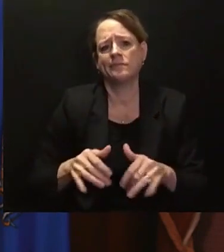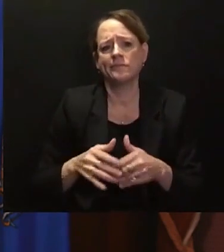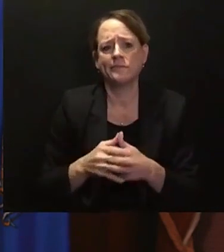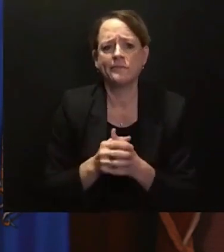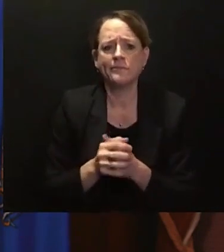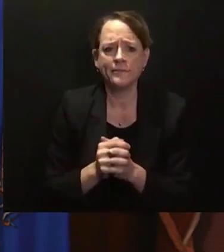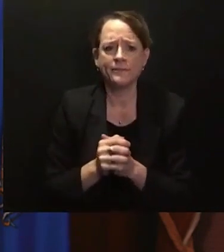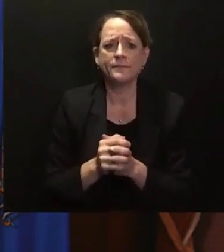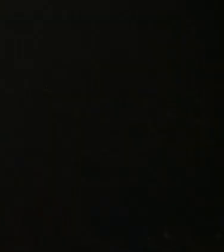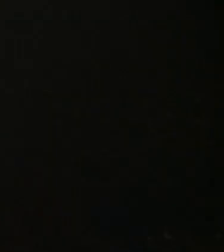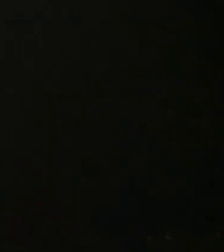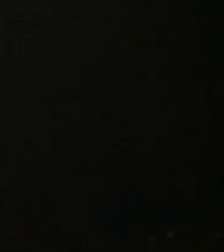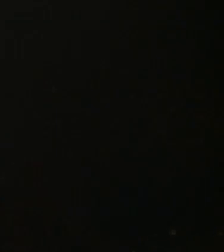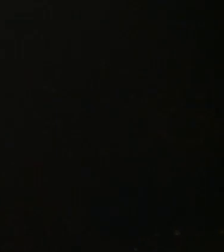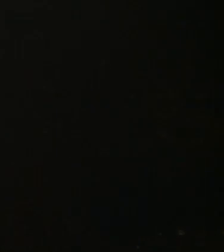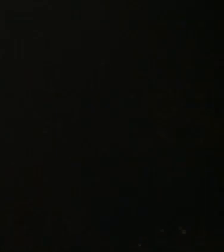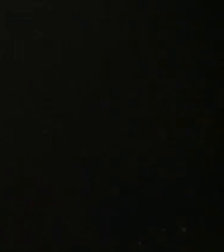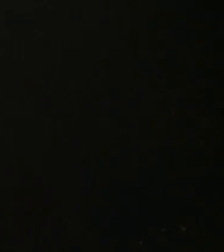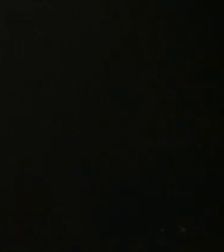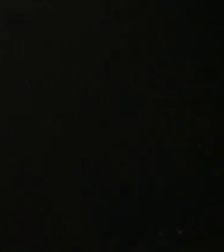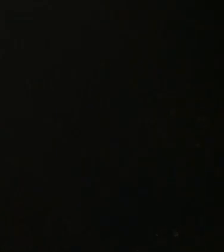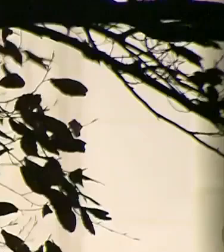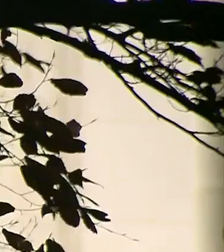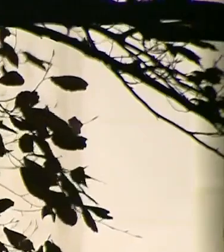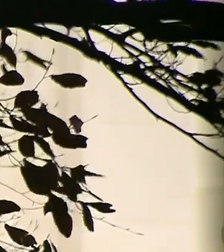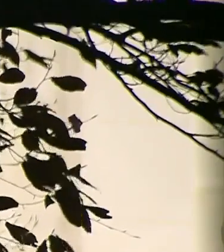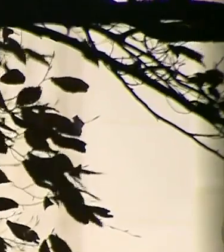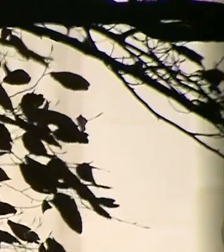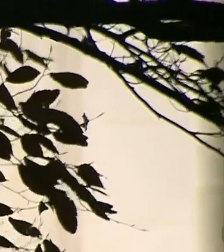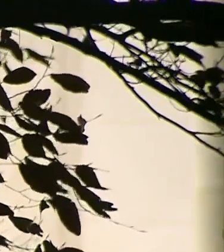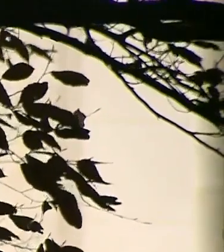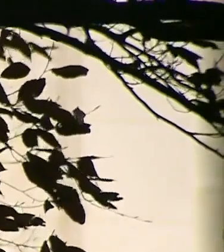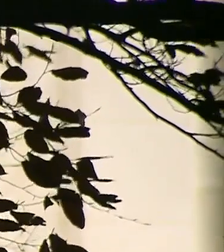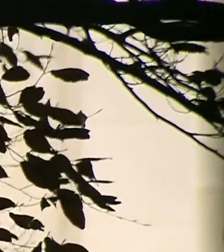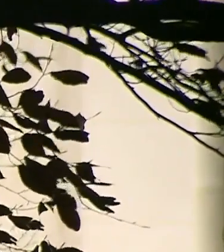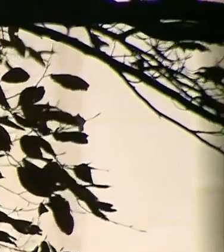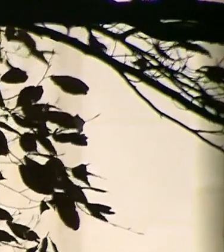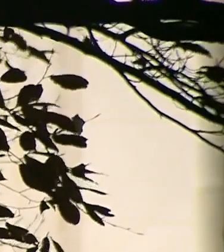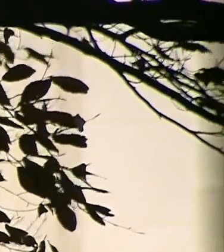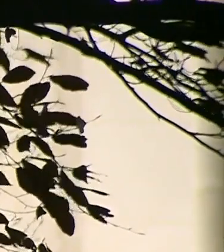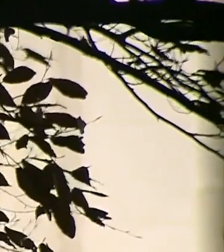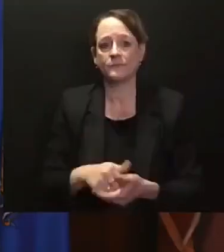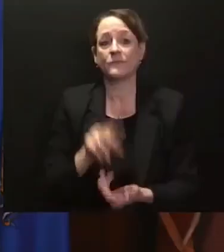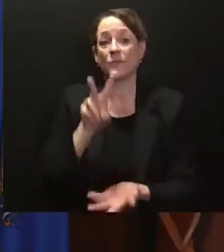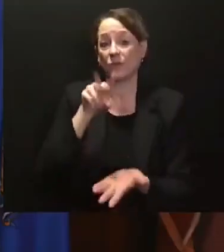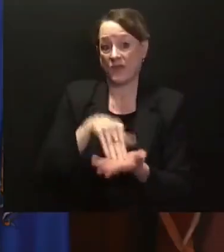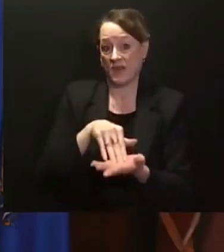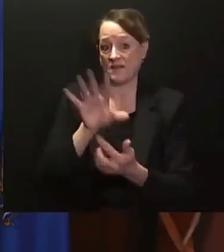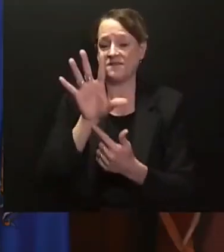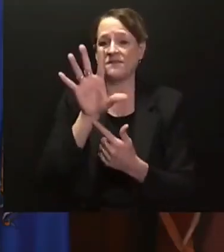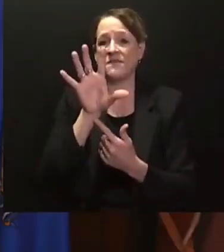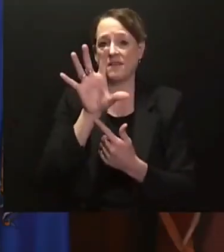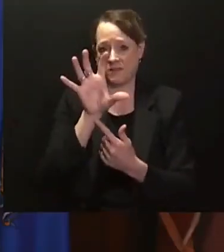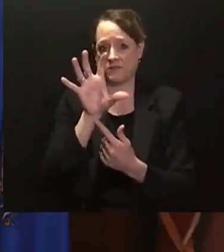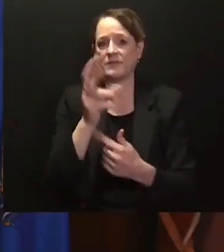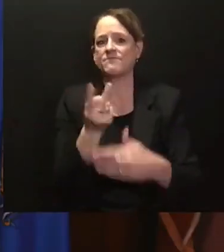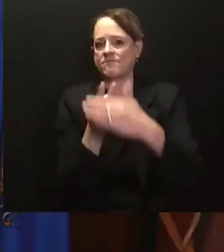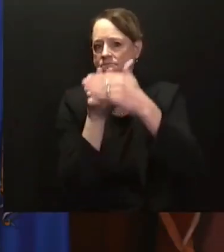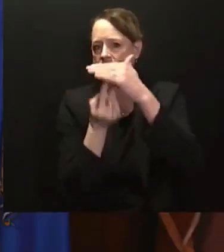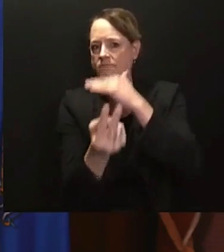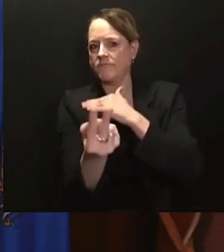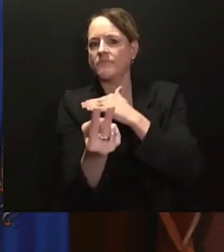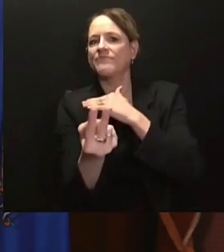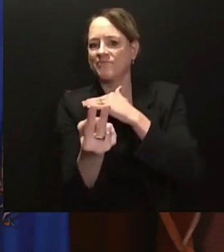play dates at your home. Governor Tony Evers, in a primetime address, pleaded with people to stay home this past week and stay